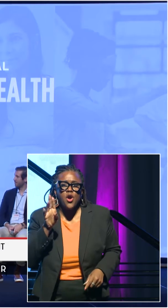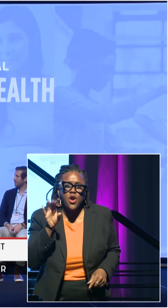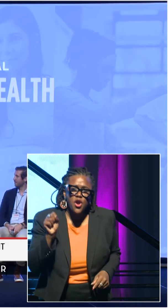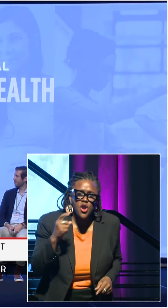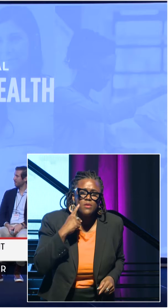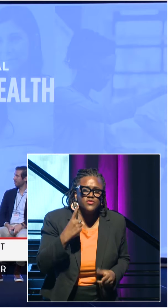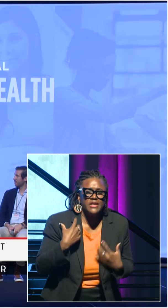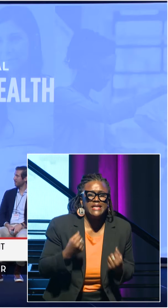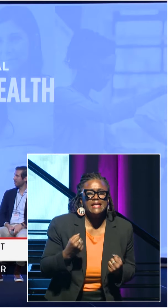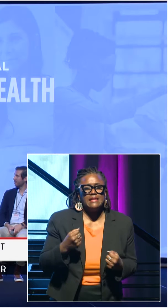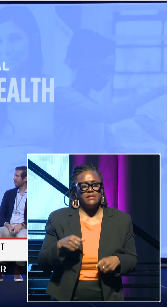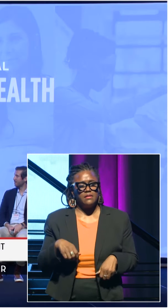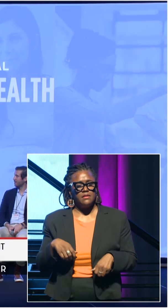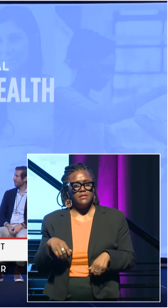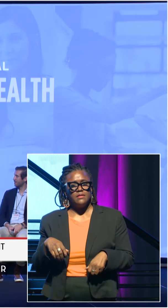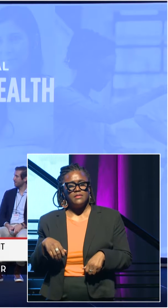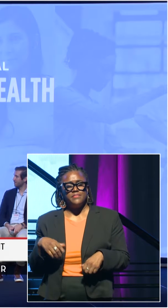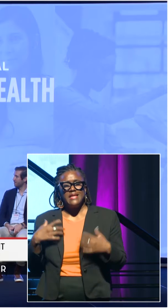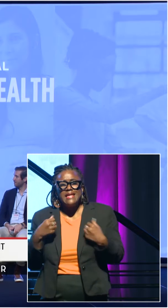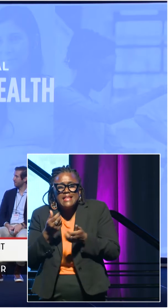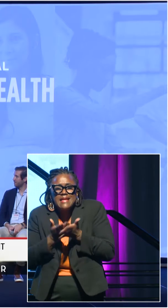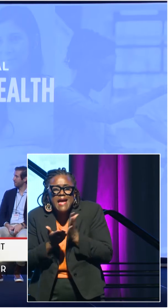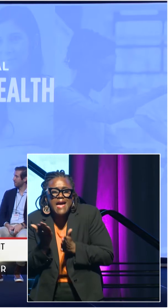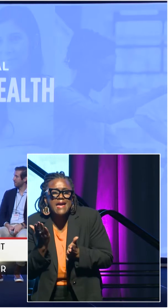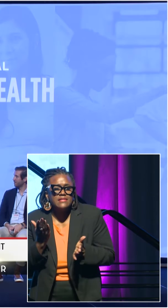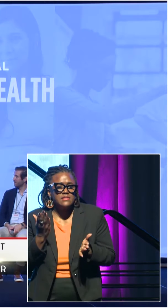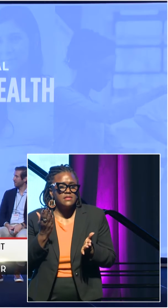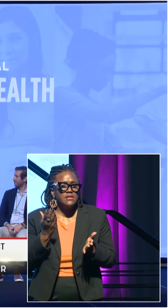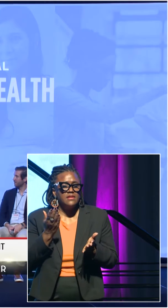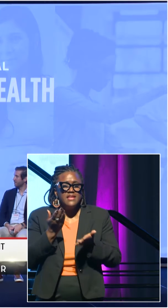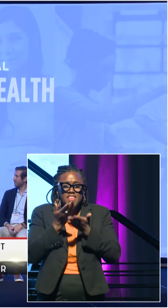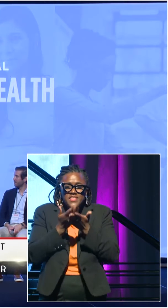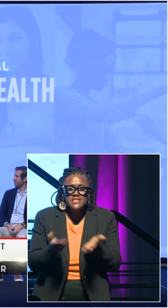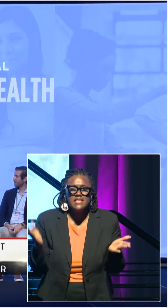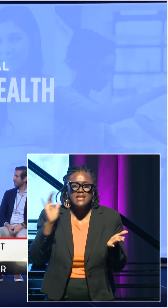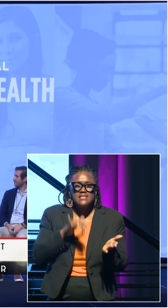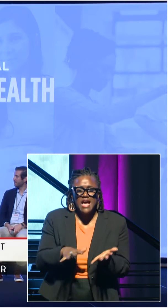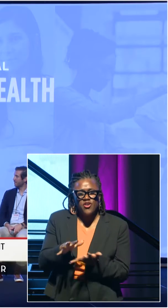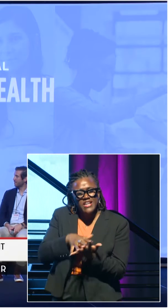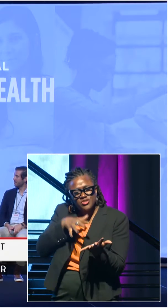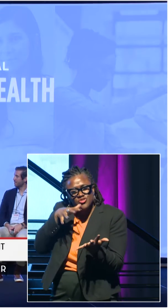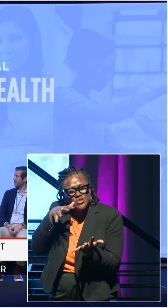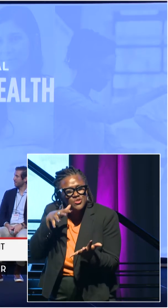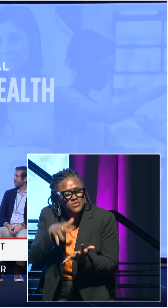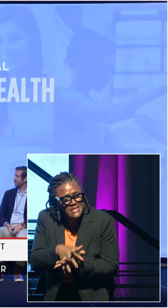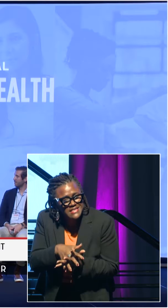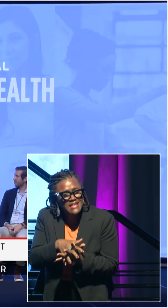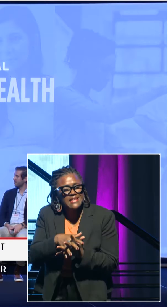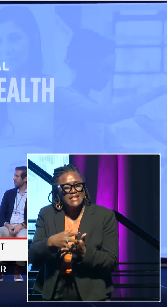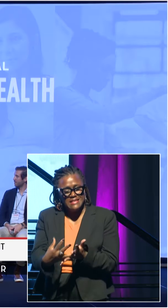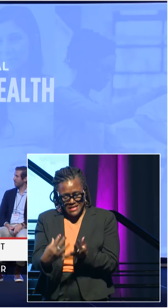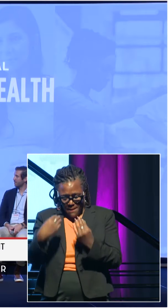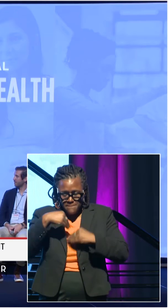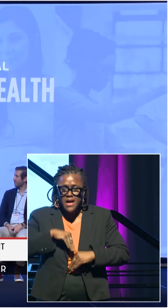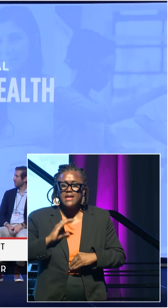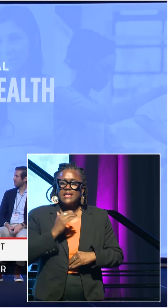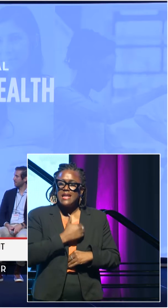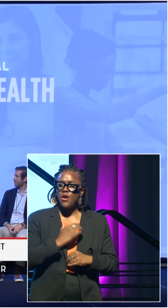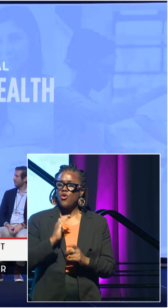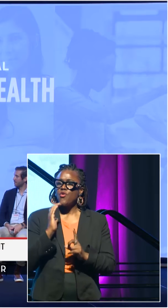heal, that have healing hands. These things that are intrinsically embodied in our